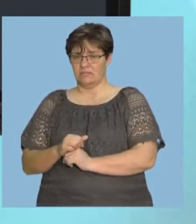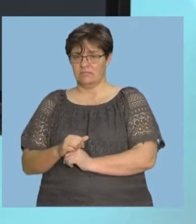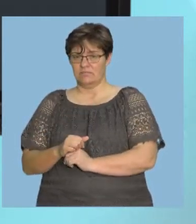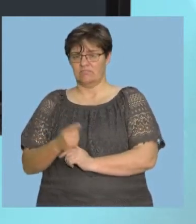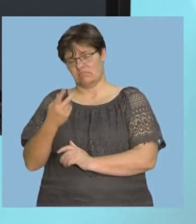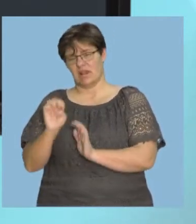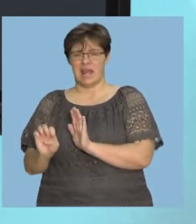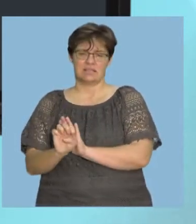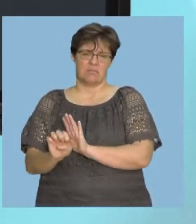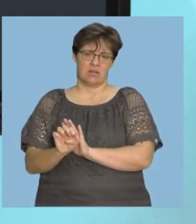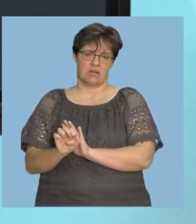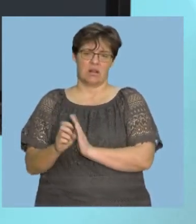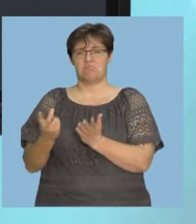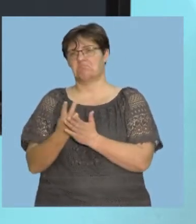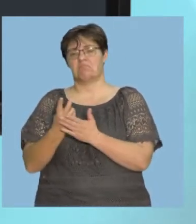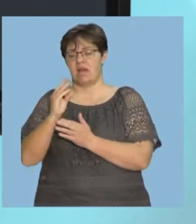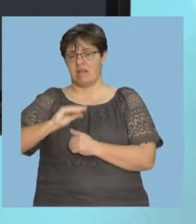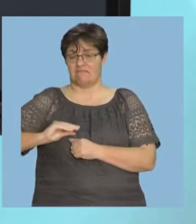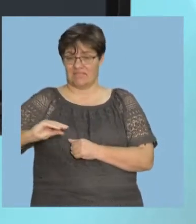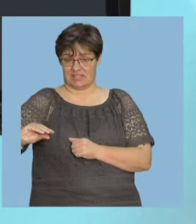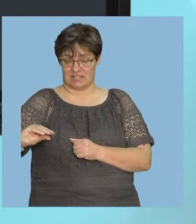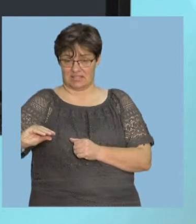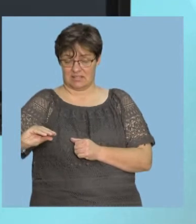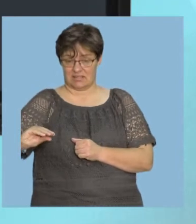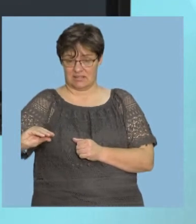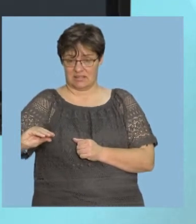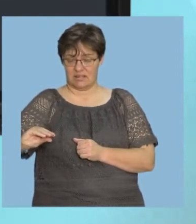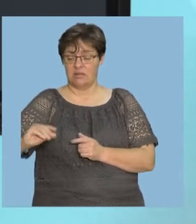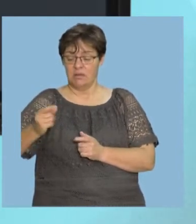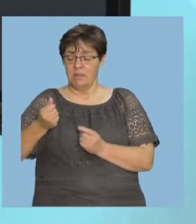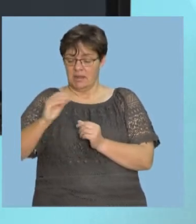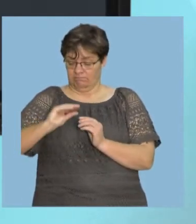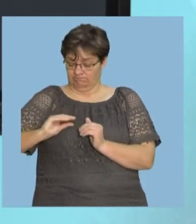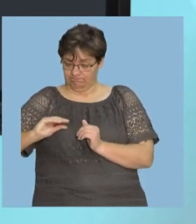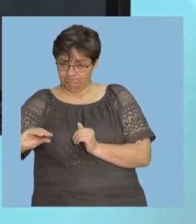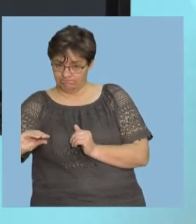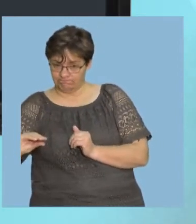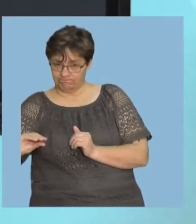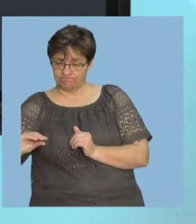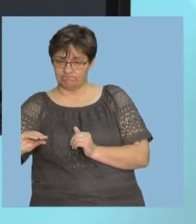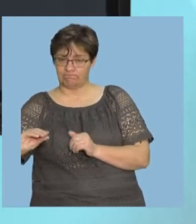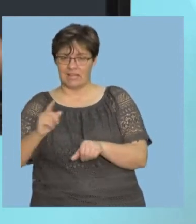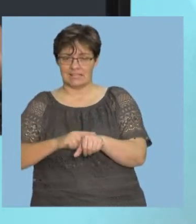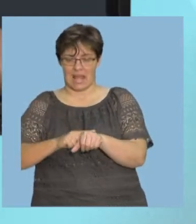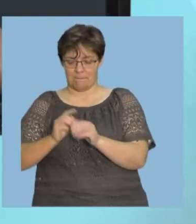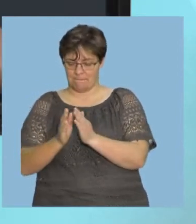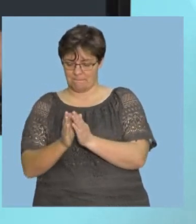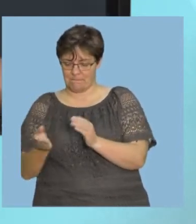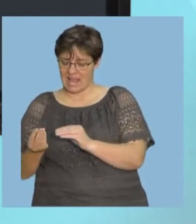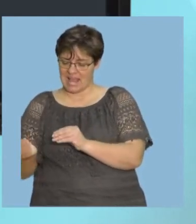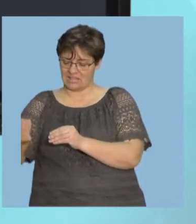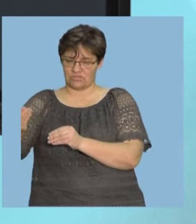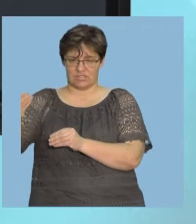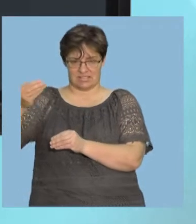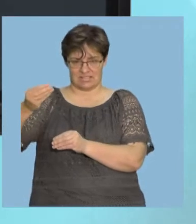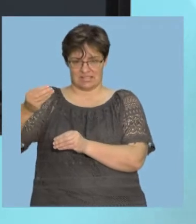an example in investment. Return, we're talking about when you invest money and you earn interest,